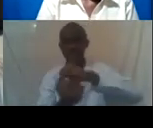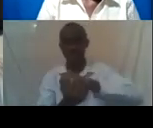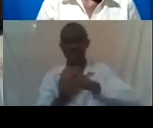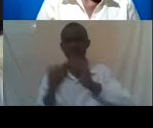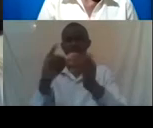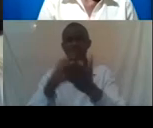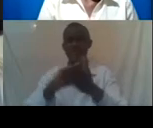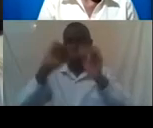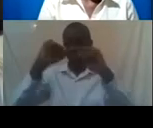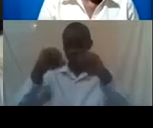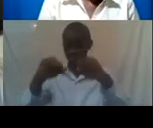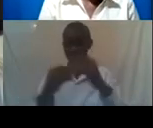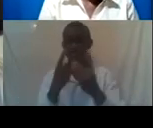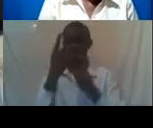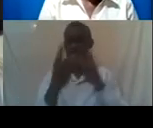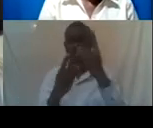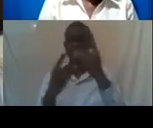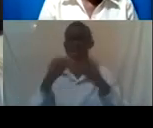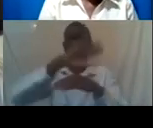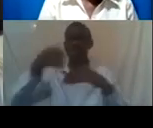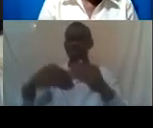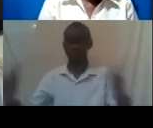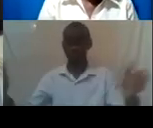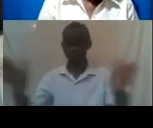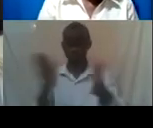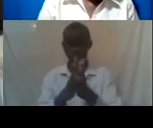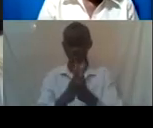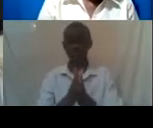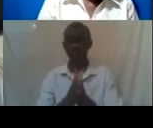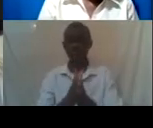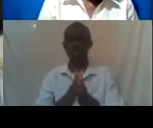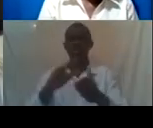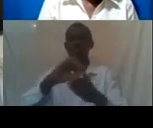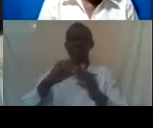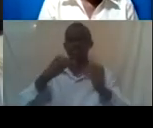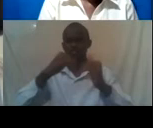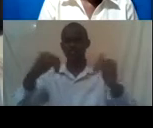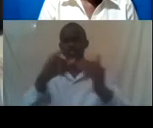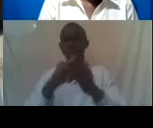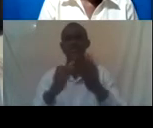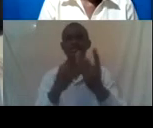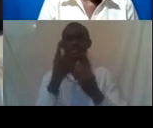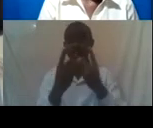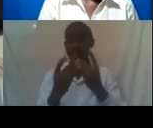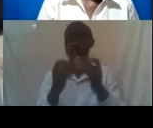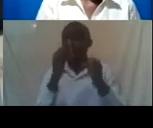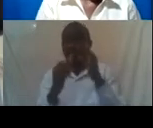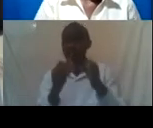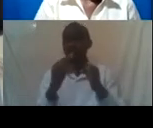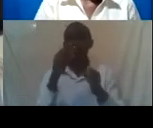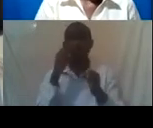we discuss all these things together, or we stagger the discussions? Because if you see a lot